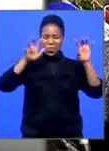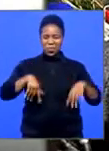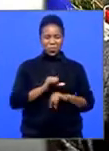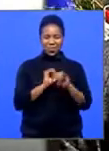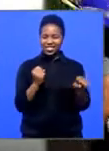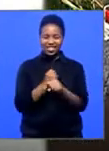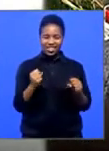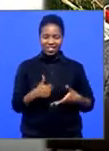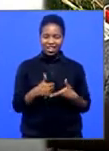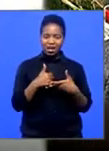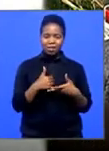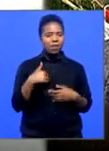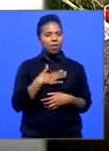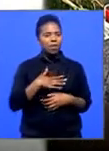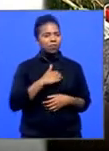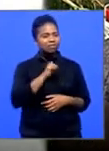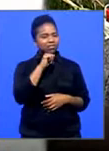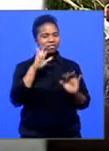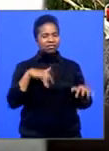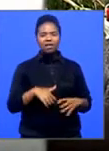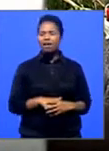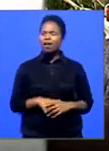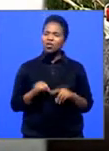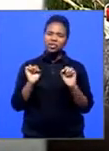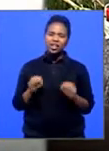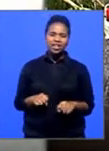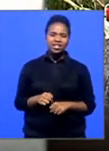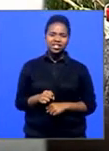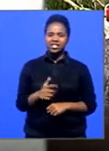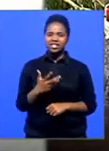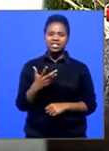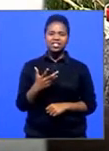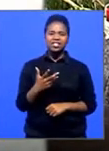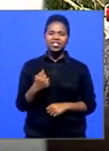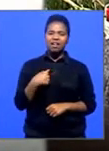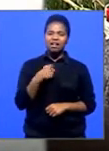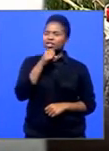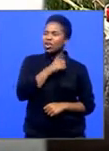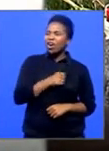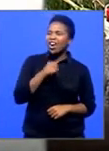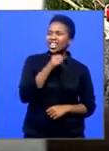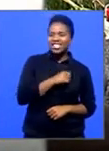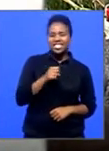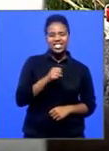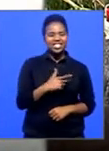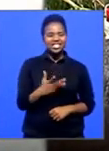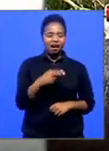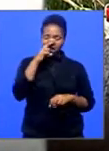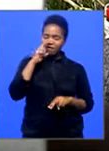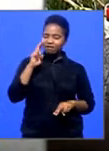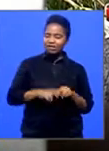electric regardless of the rain. It was amazing. The songs that were being sung, it was totally electric. We had so much